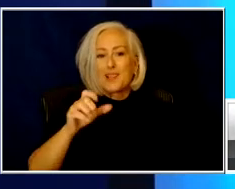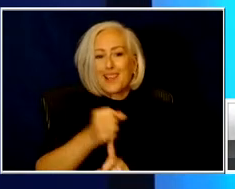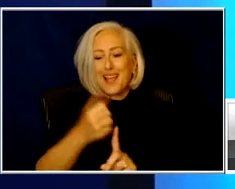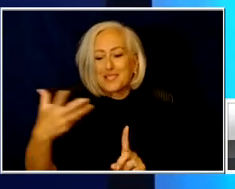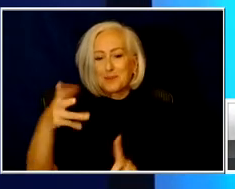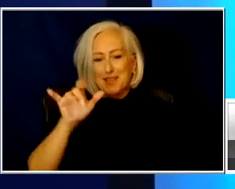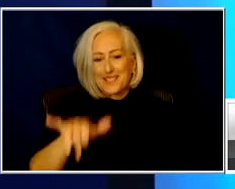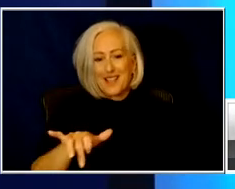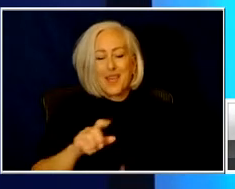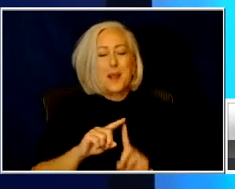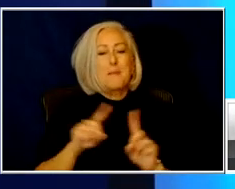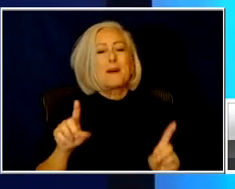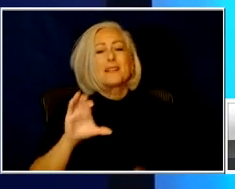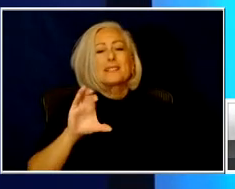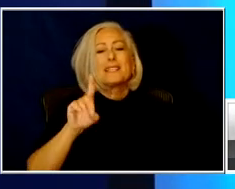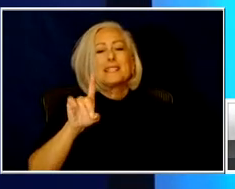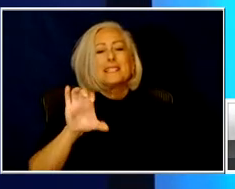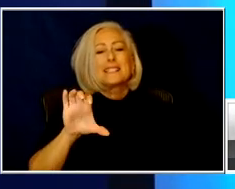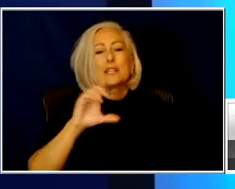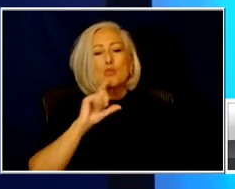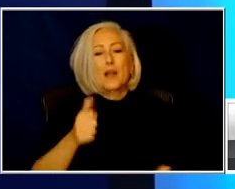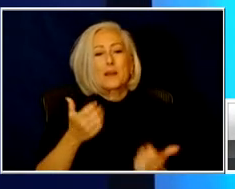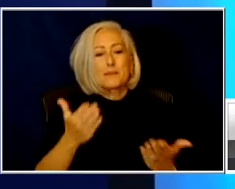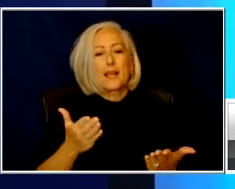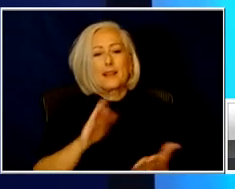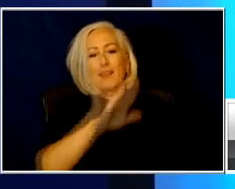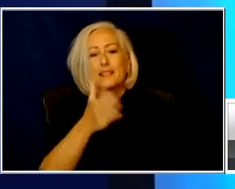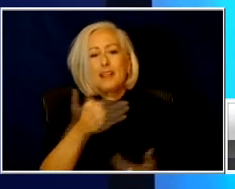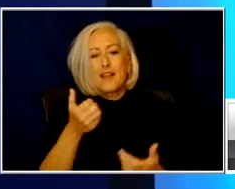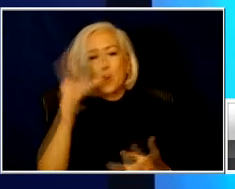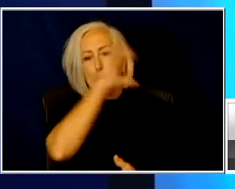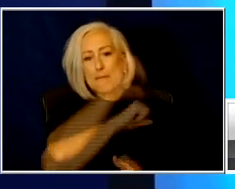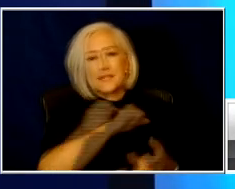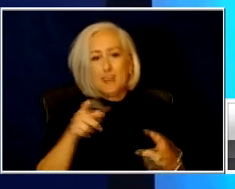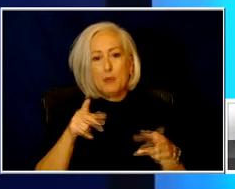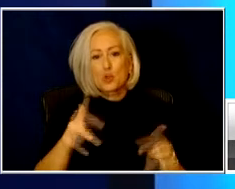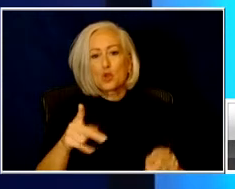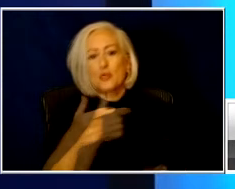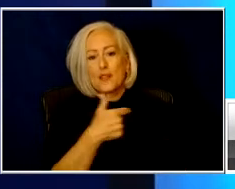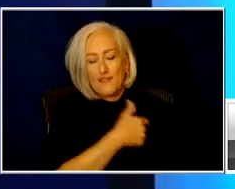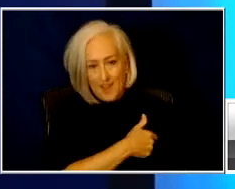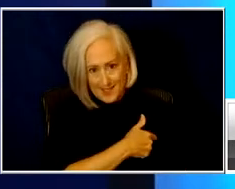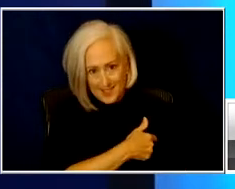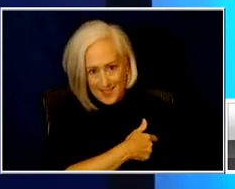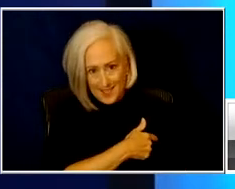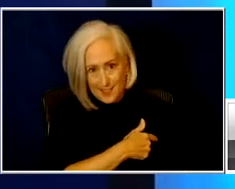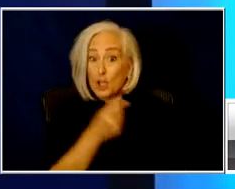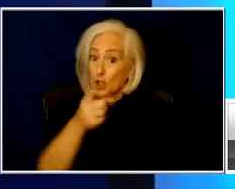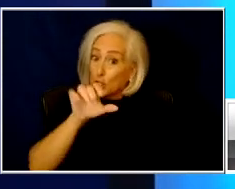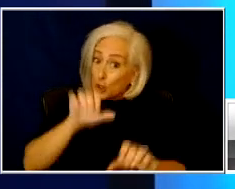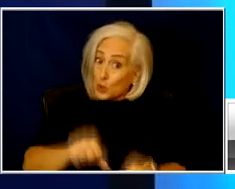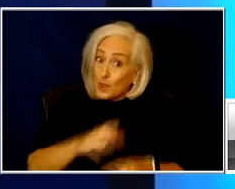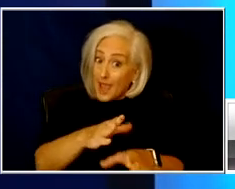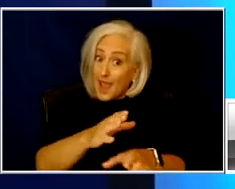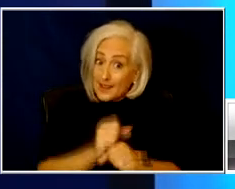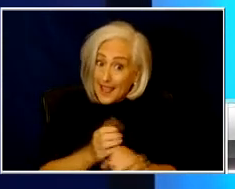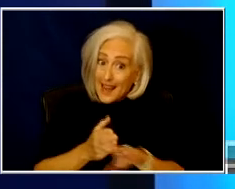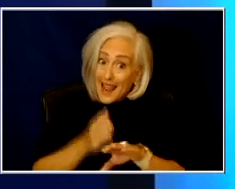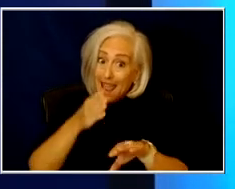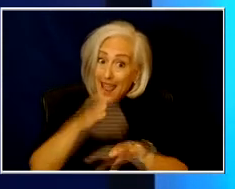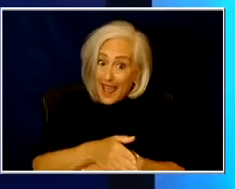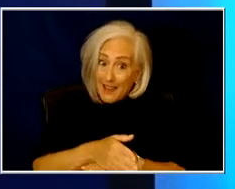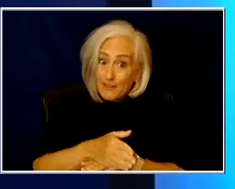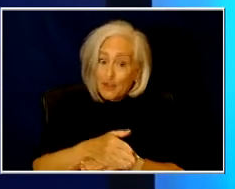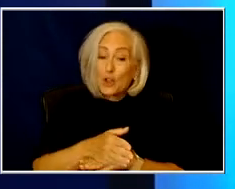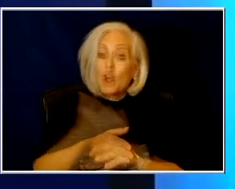CDC recommendations never miss an opportunity to vaccinate and you can get vaccinated after you are out of isolation